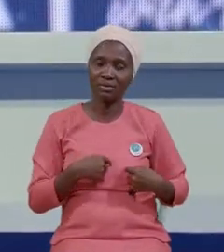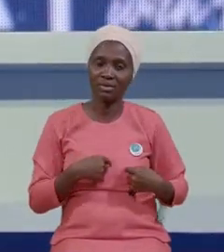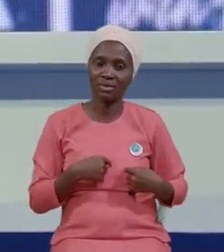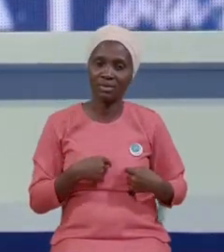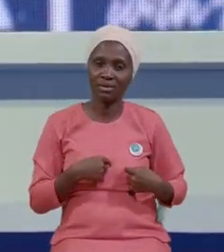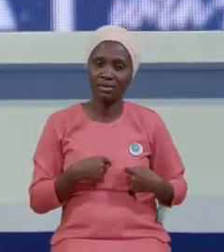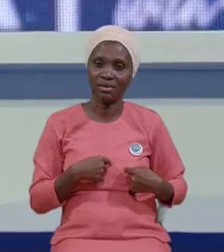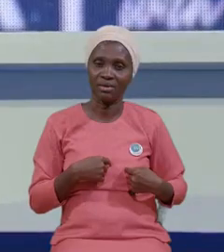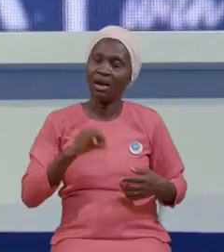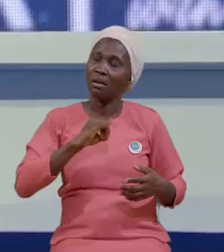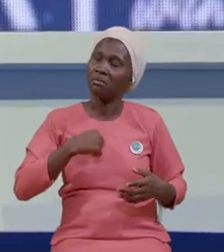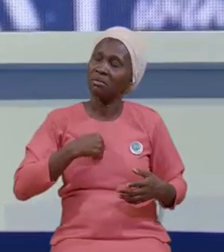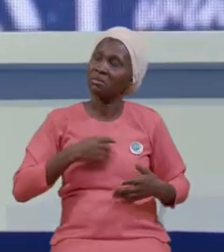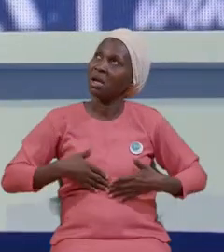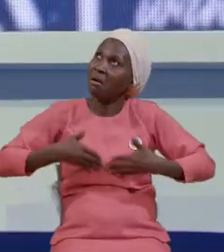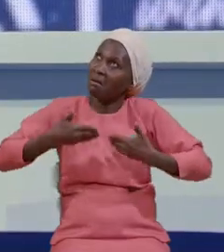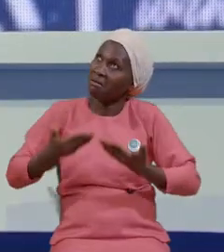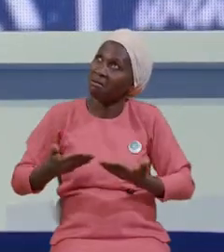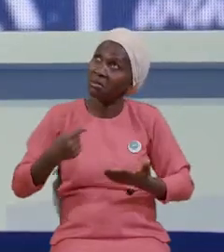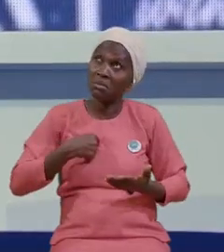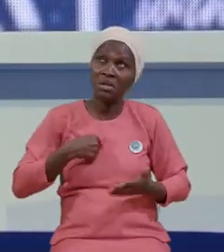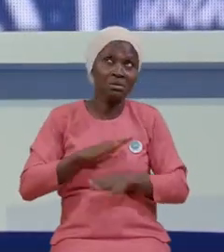I confess I didn't have peace,